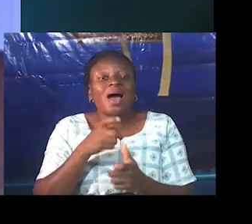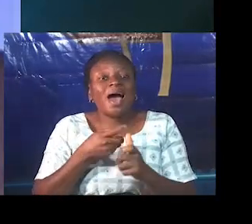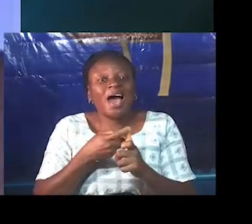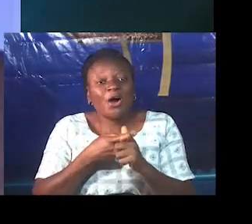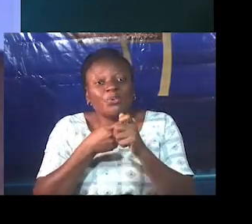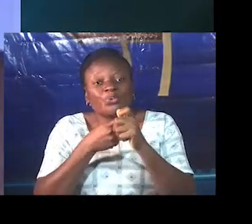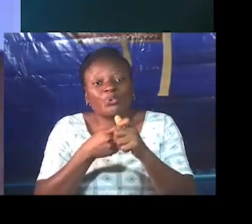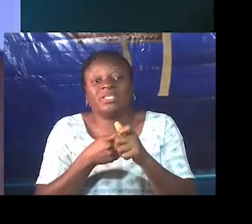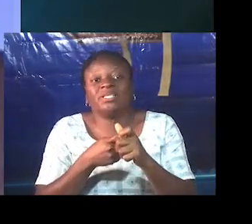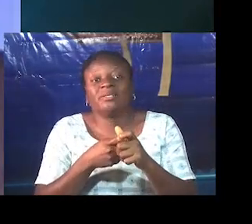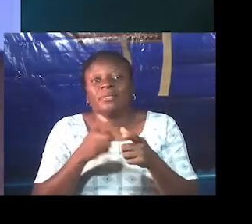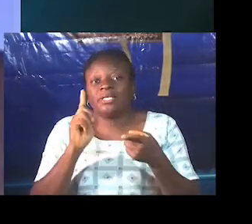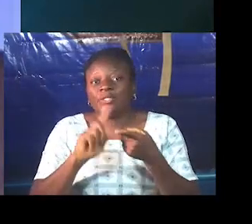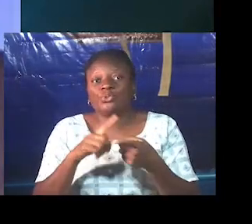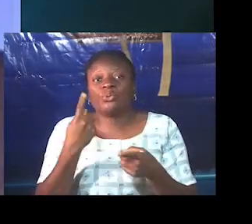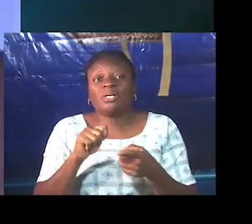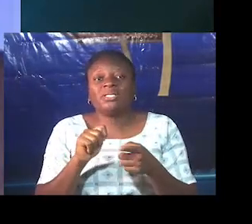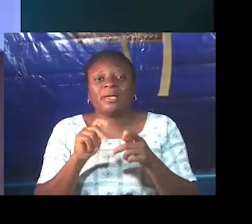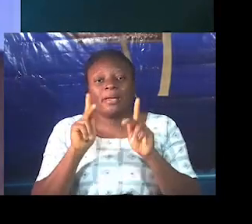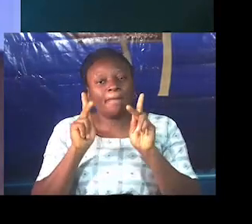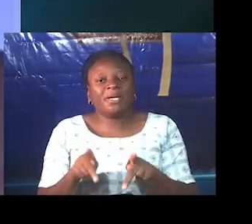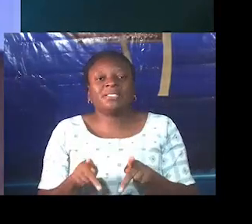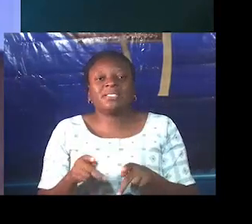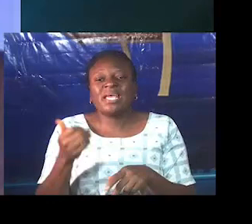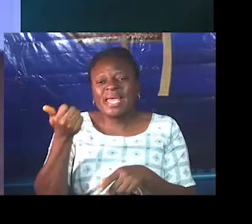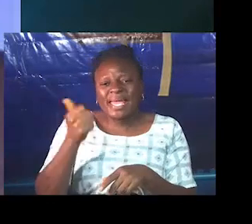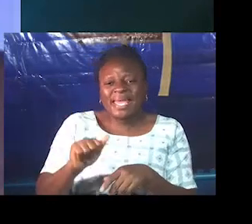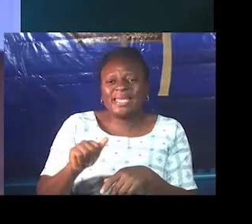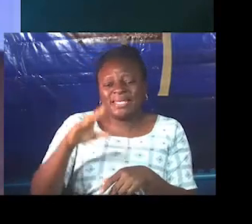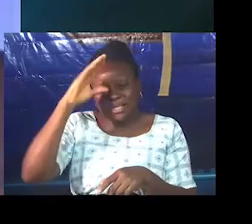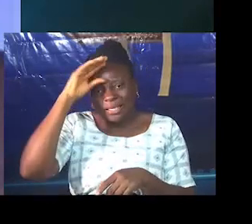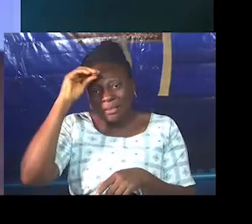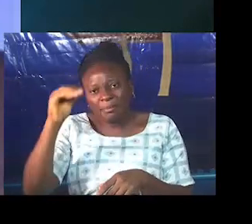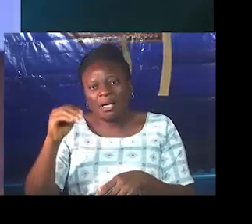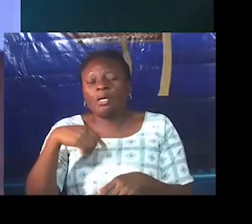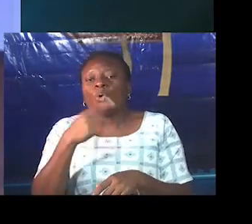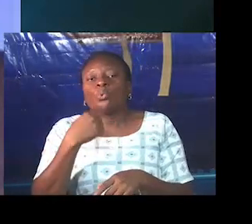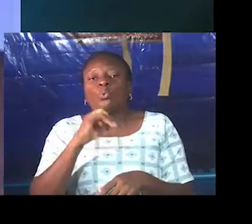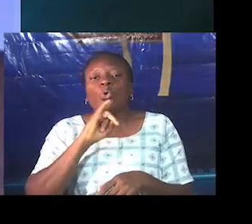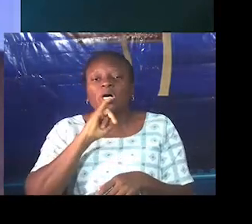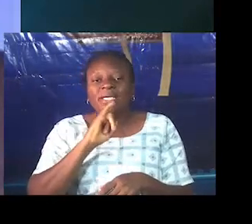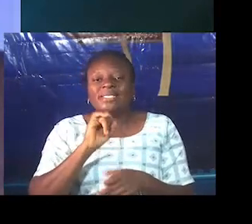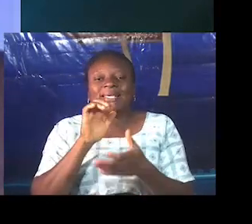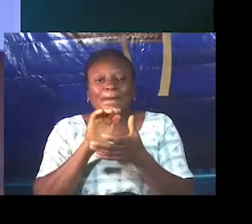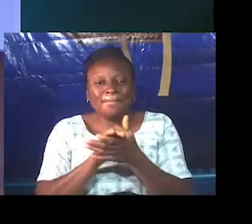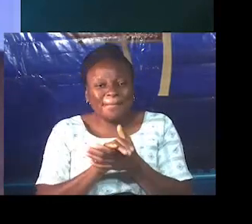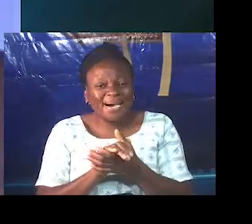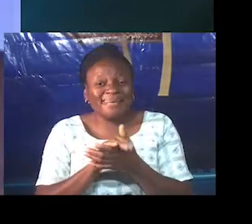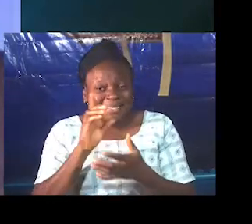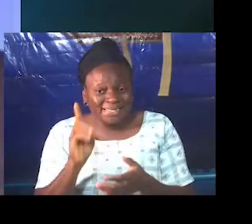committing adultery. Any man who is married and his wife is still alive is not